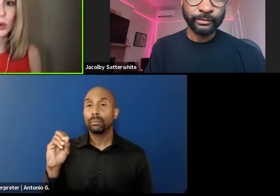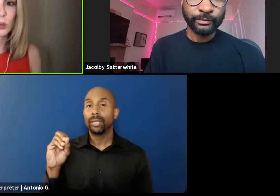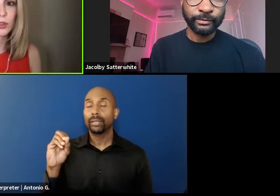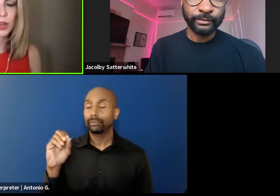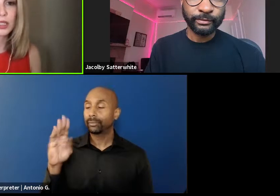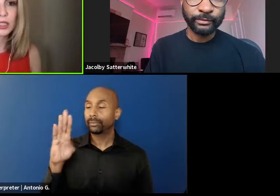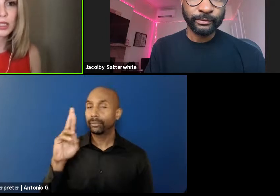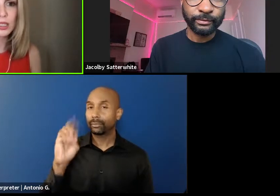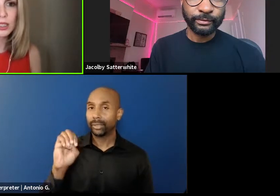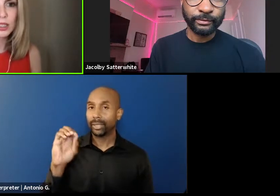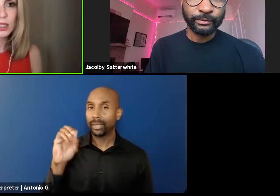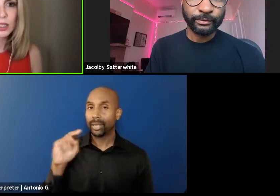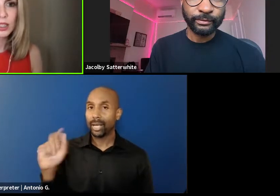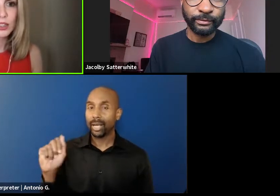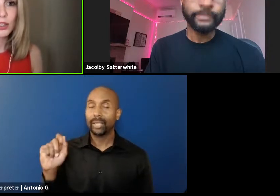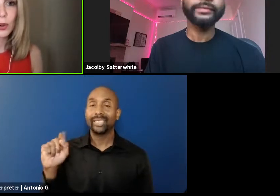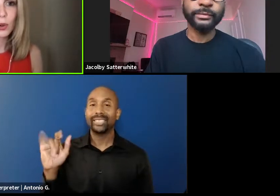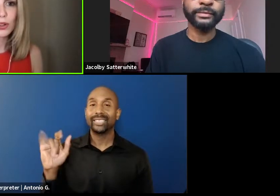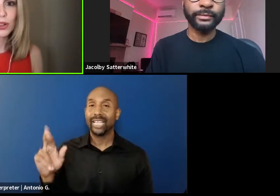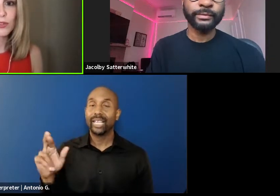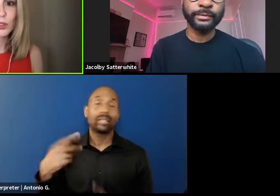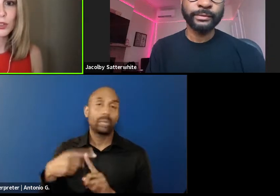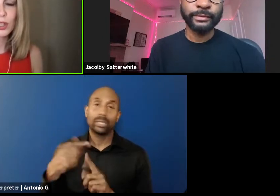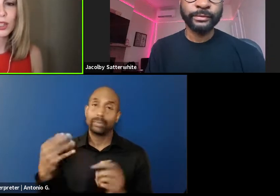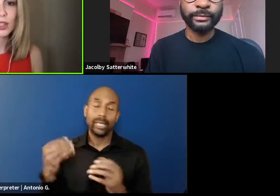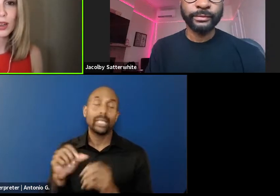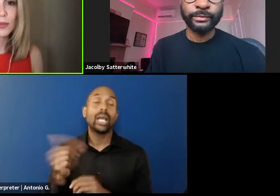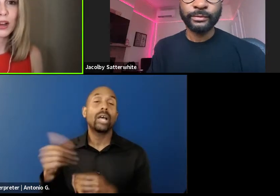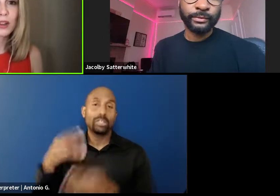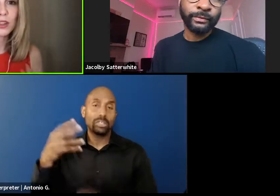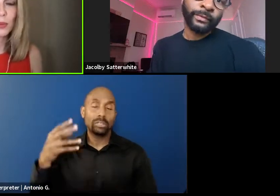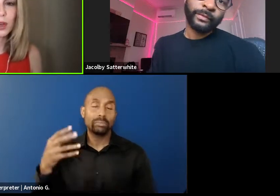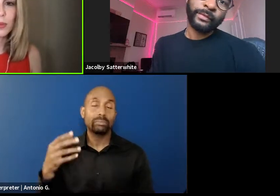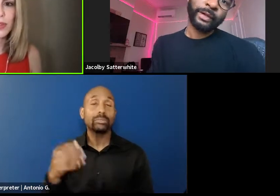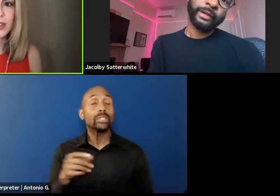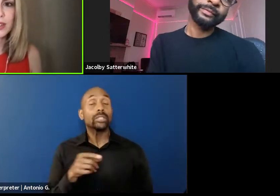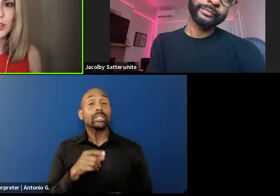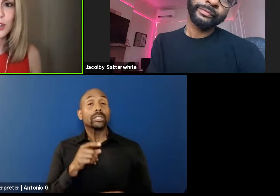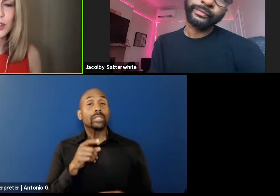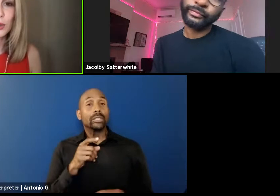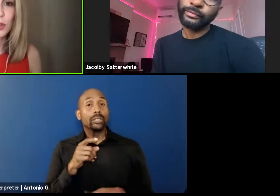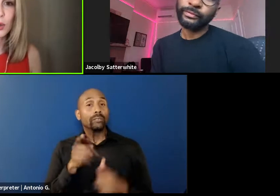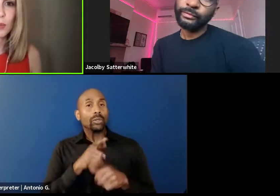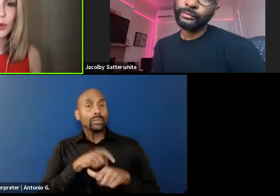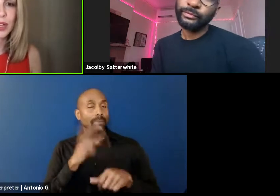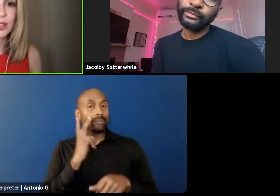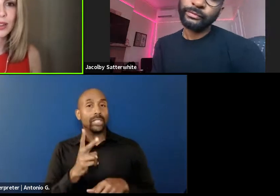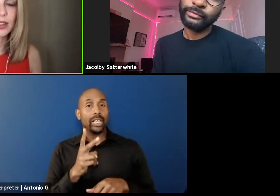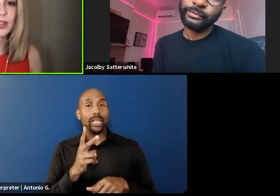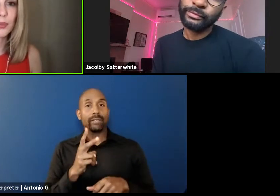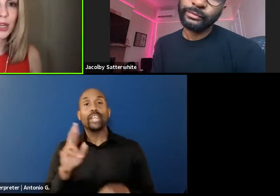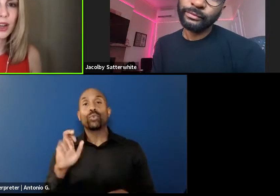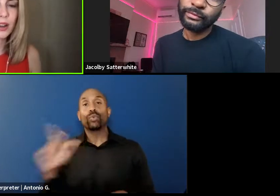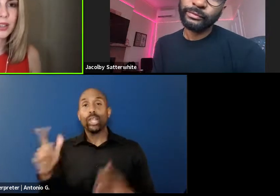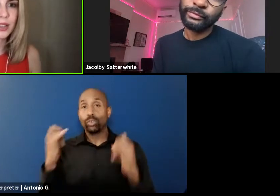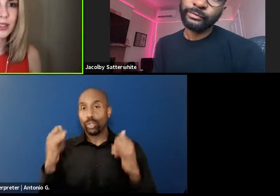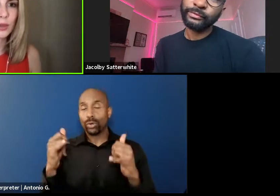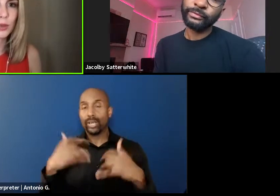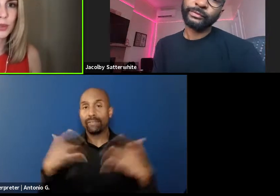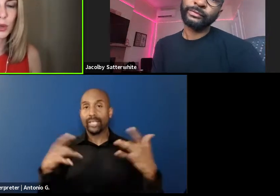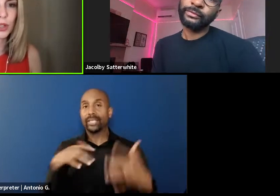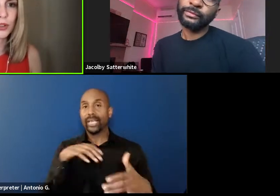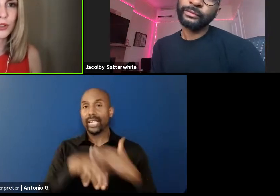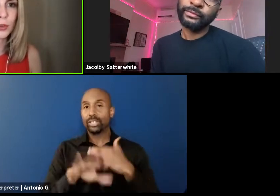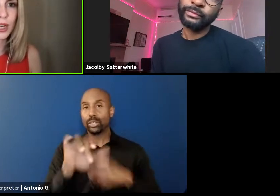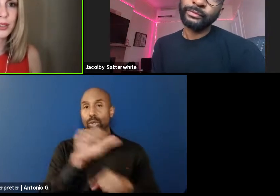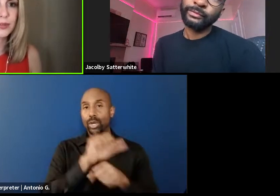so directly. So I wonder if you could talk a little bit about that decision to incorporate like the contemporary context in